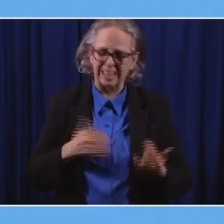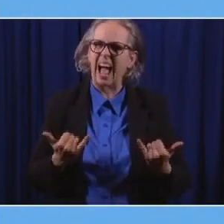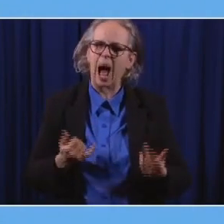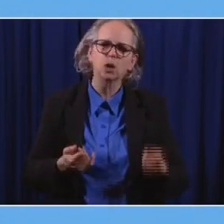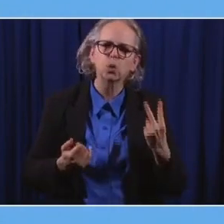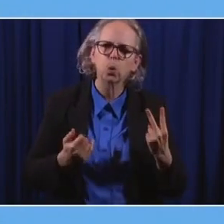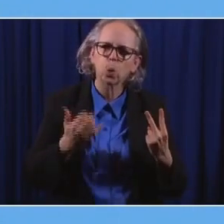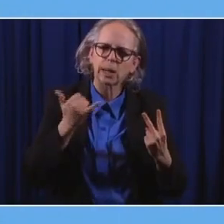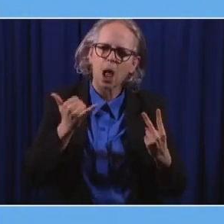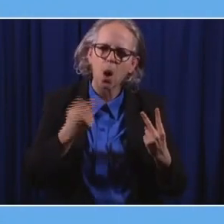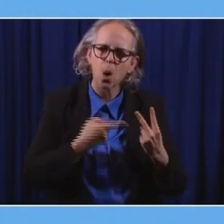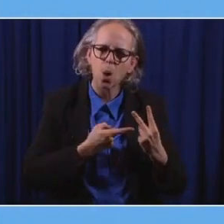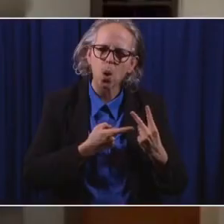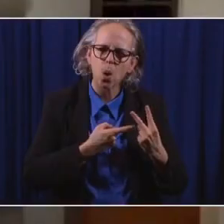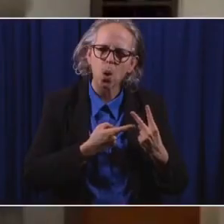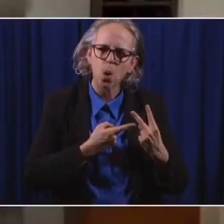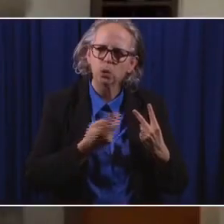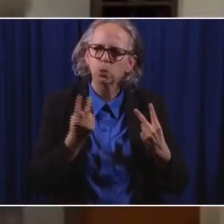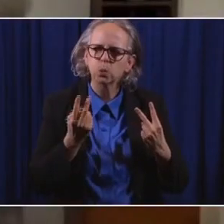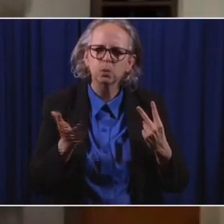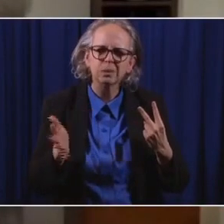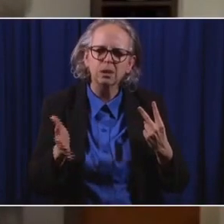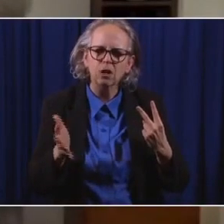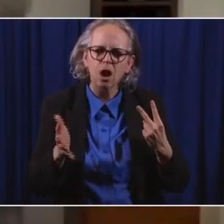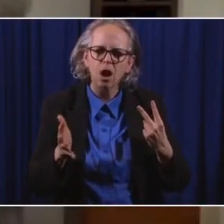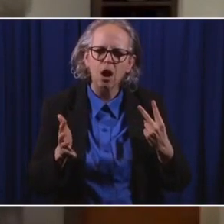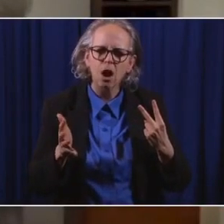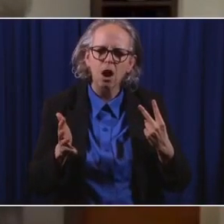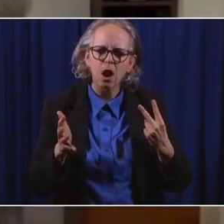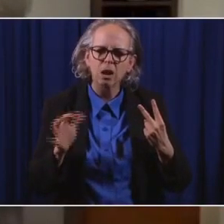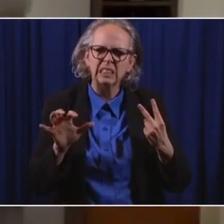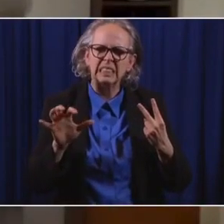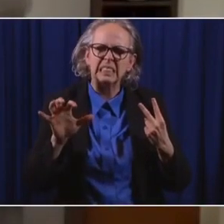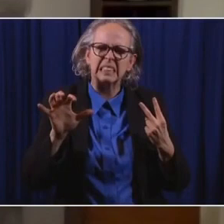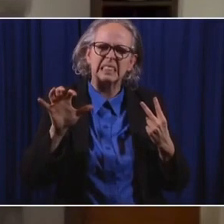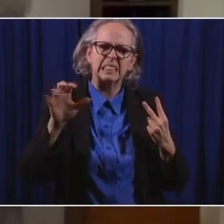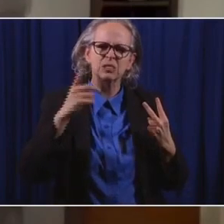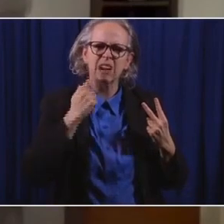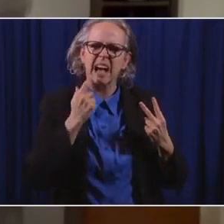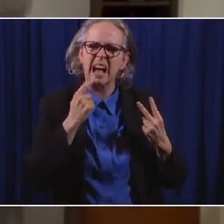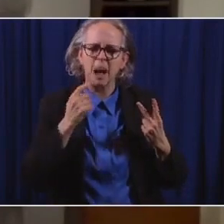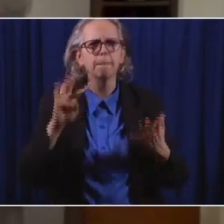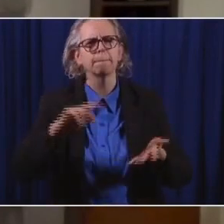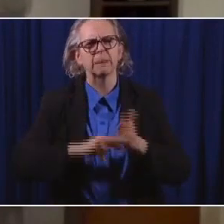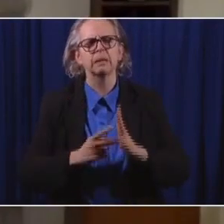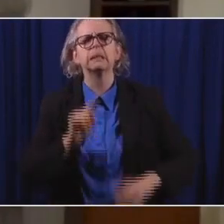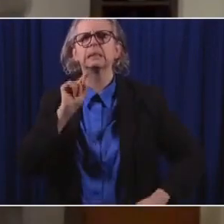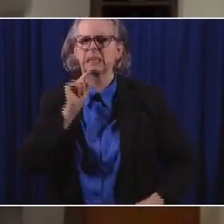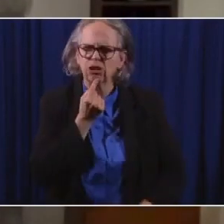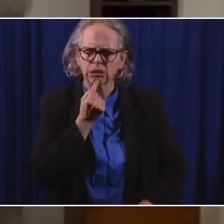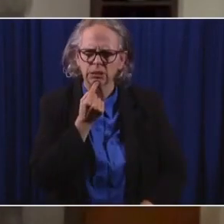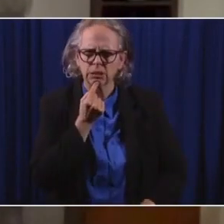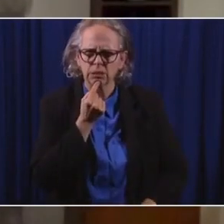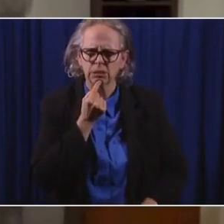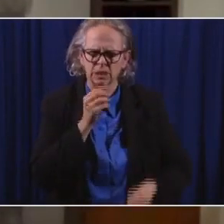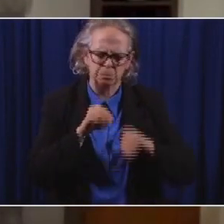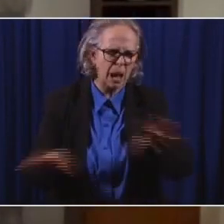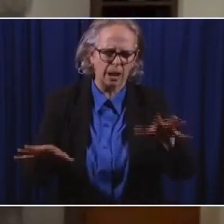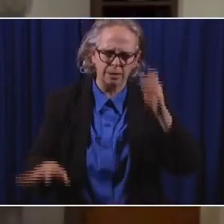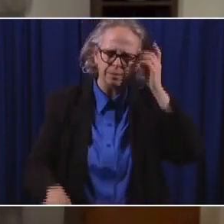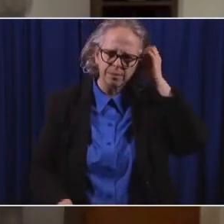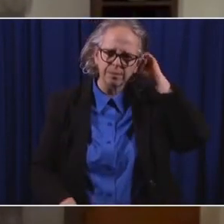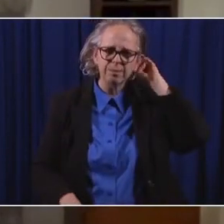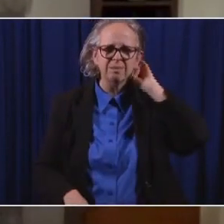red or orange, and it just shows the gravity of this spread. Today we have 43